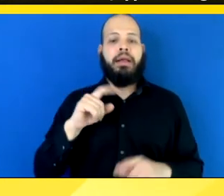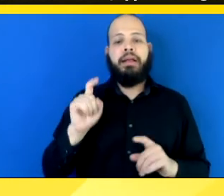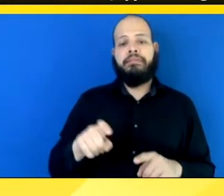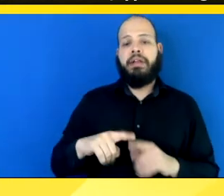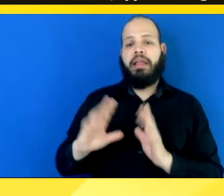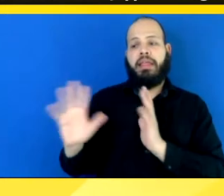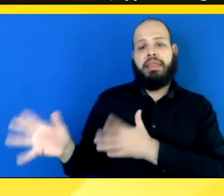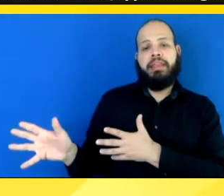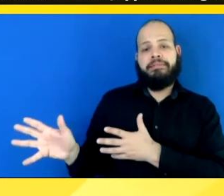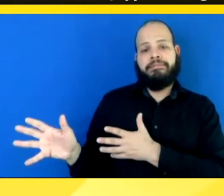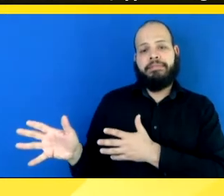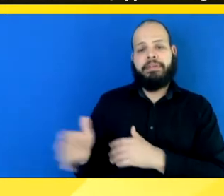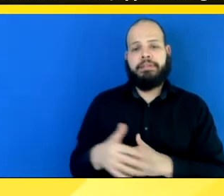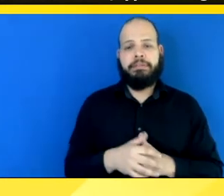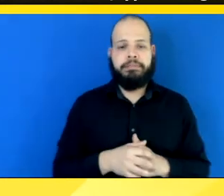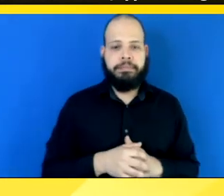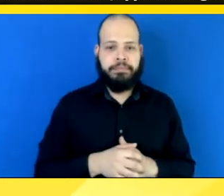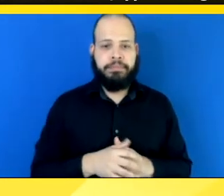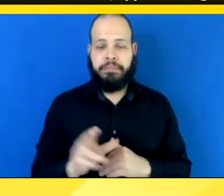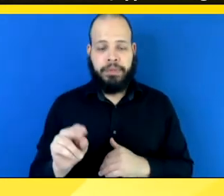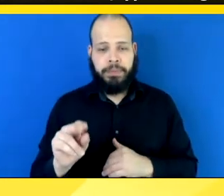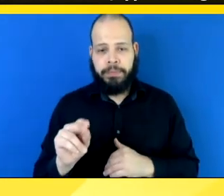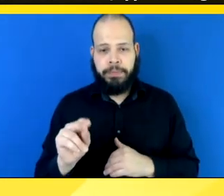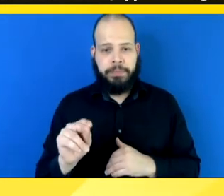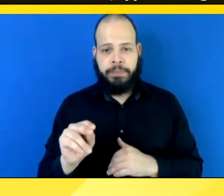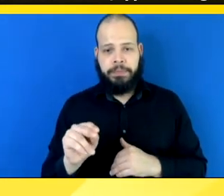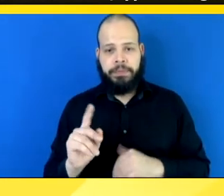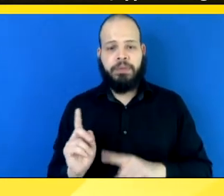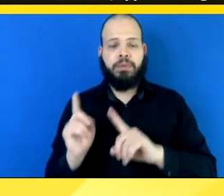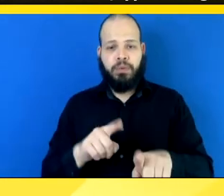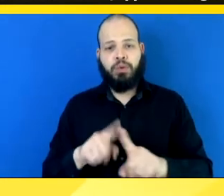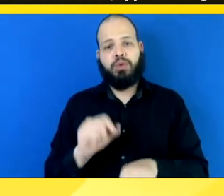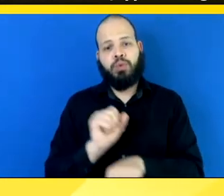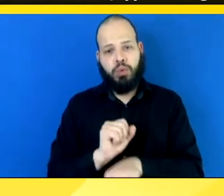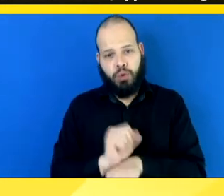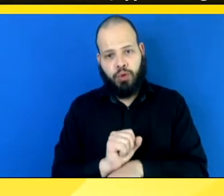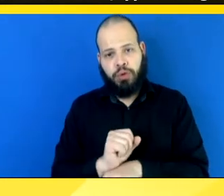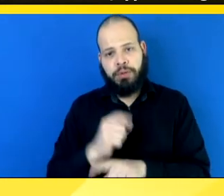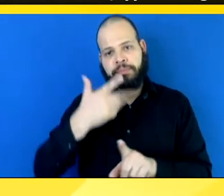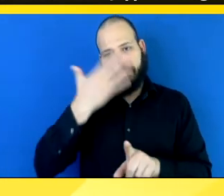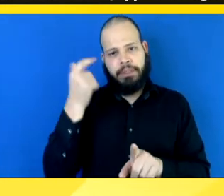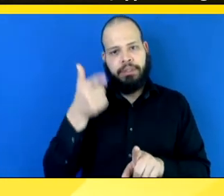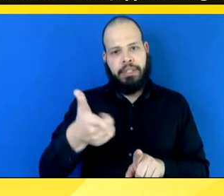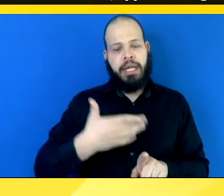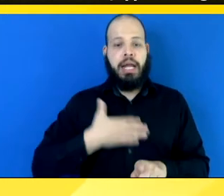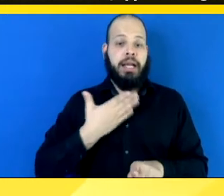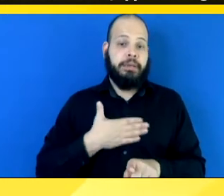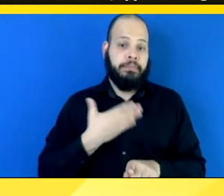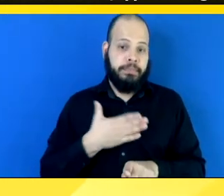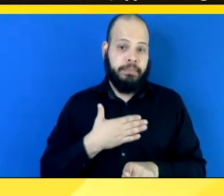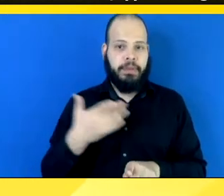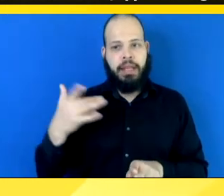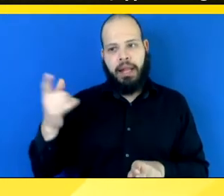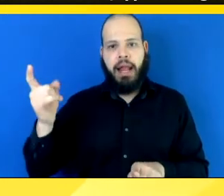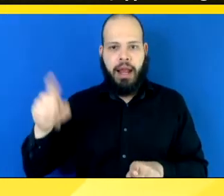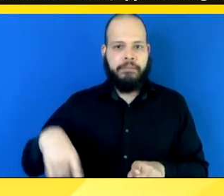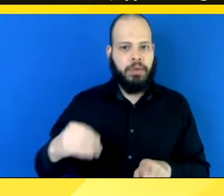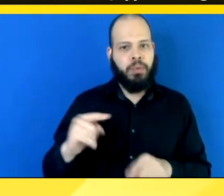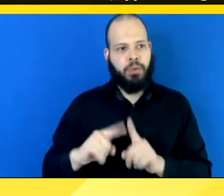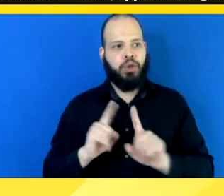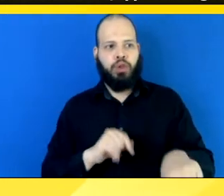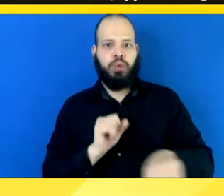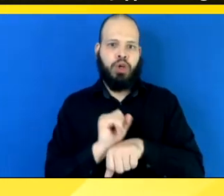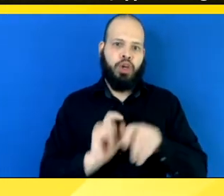go because you're happy. You go because it is necessary. It's a necessity to live in your family, to provide a living wage for